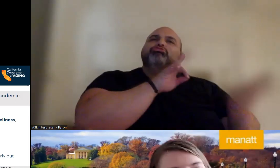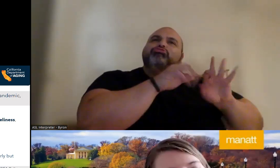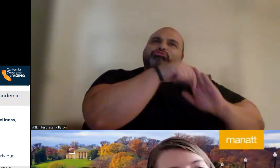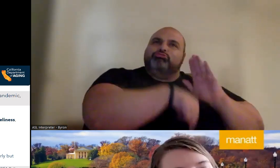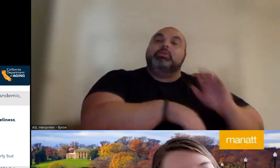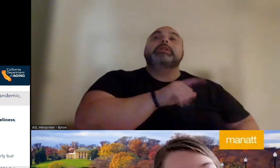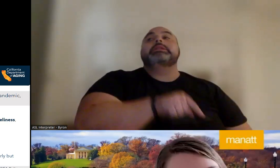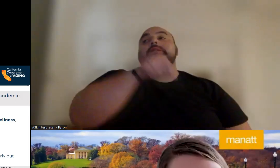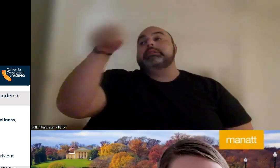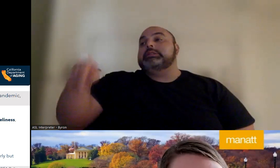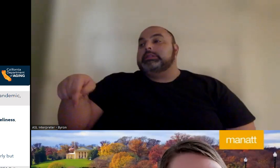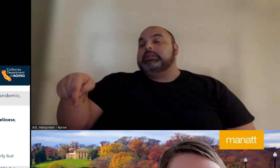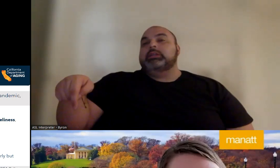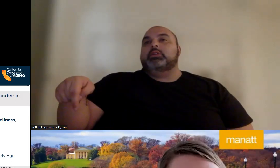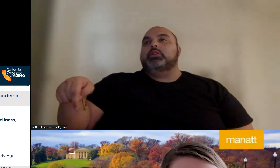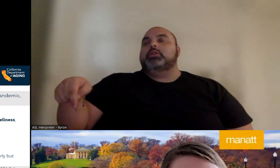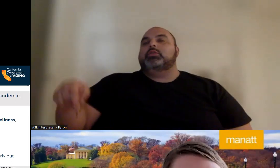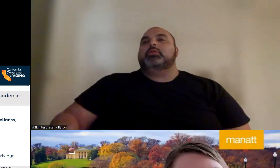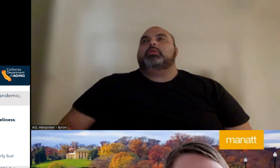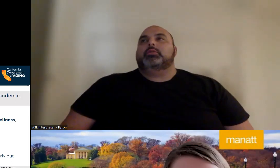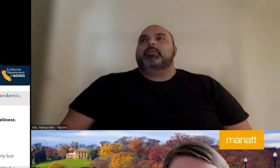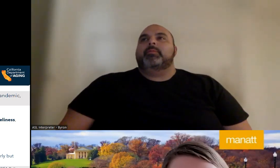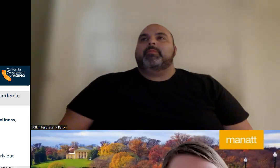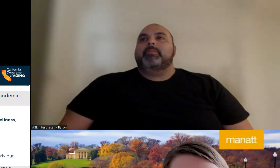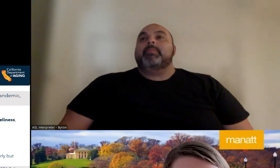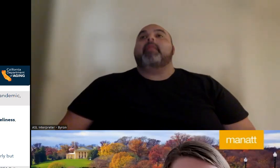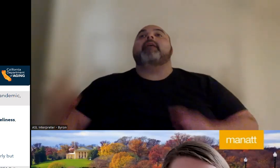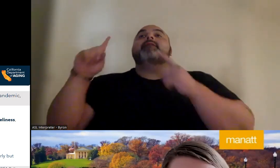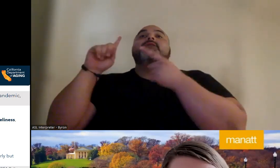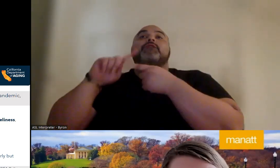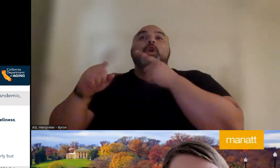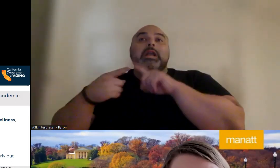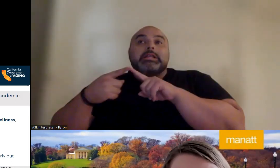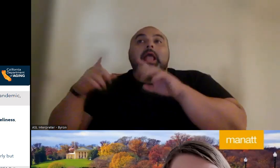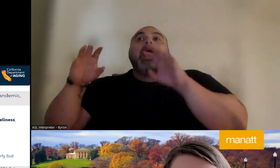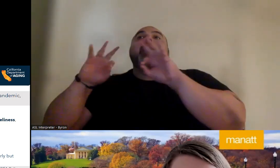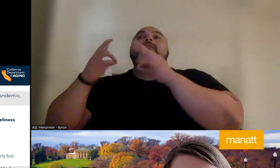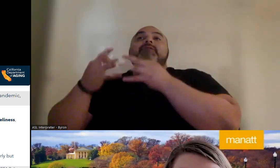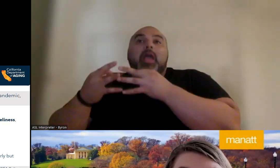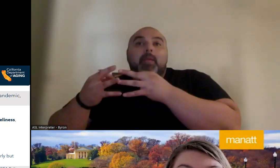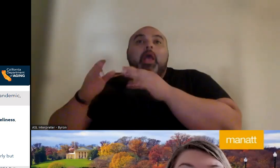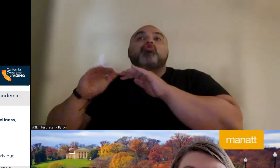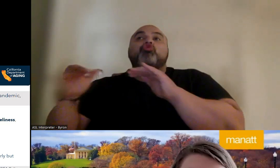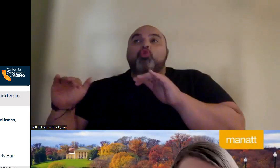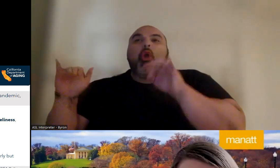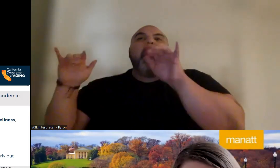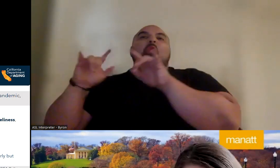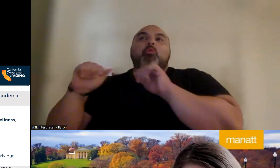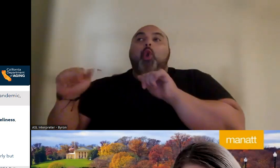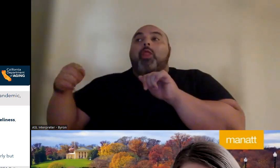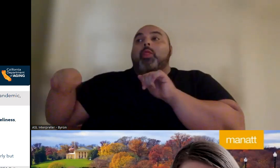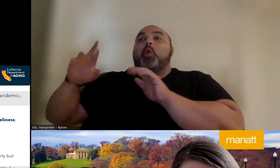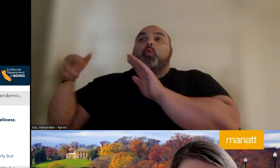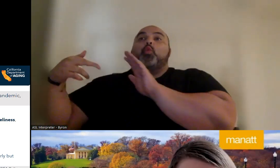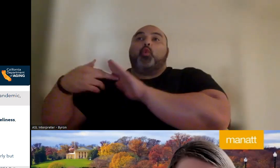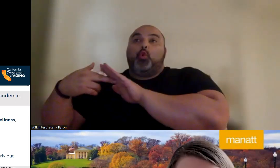second is looking at the role that friends, family, and chosen family provide in providing care and